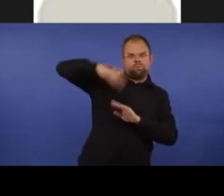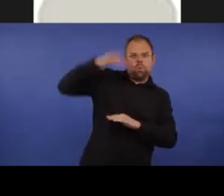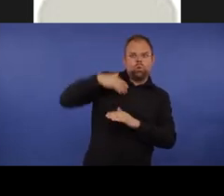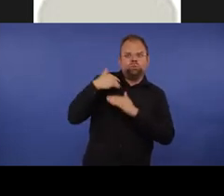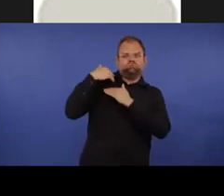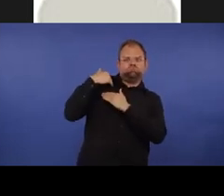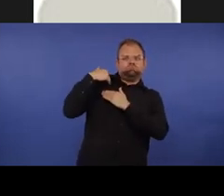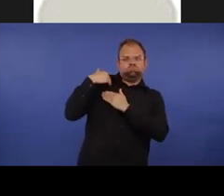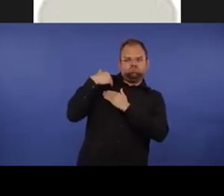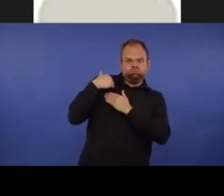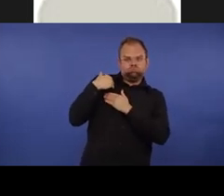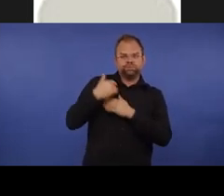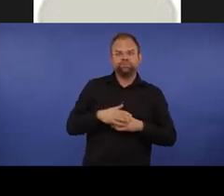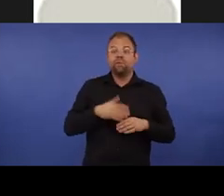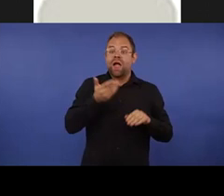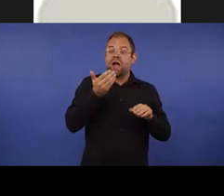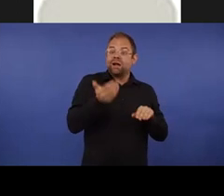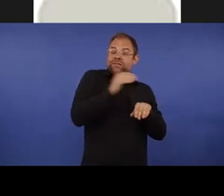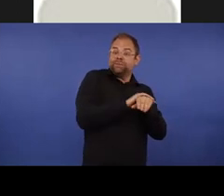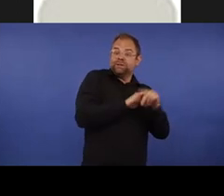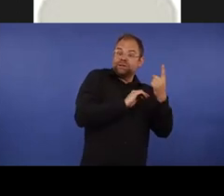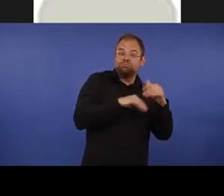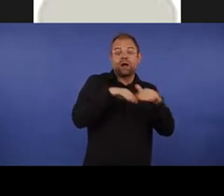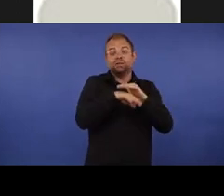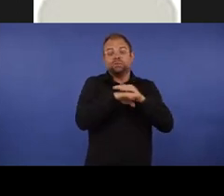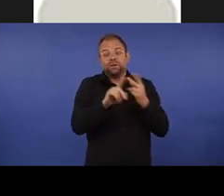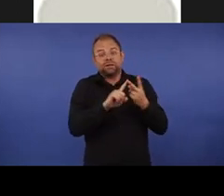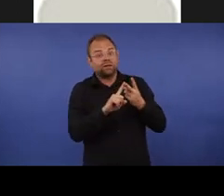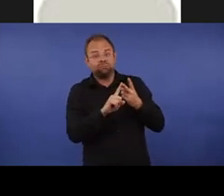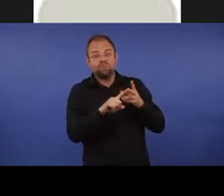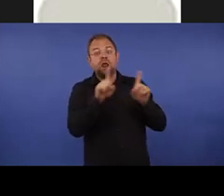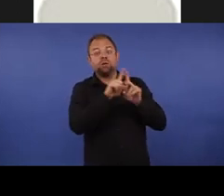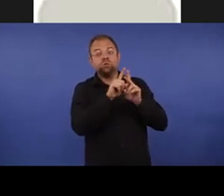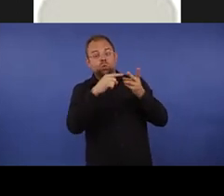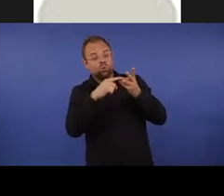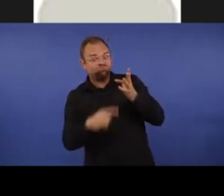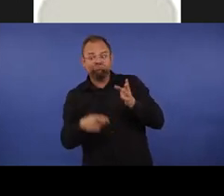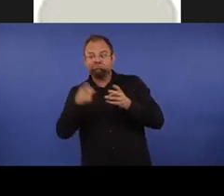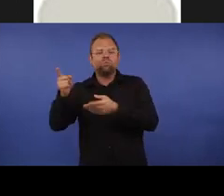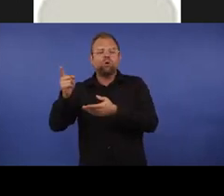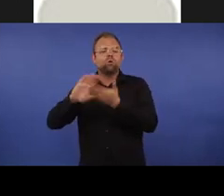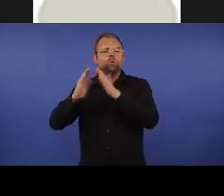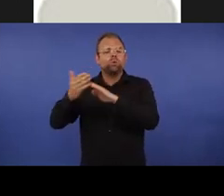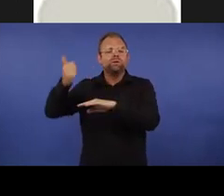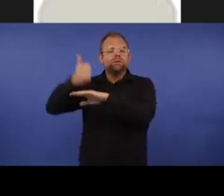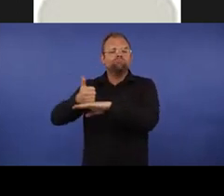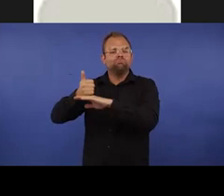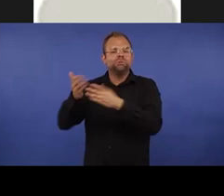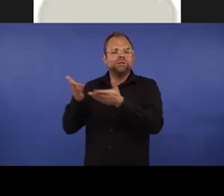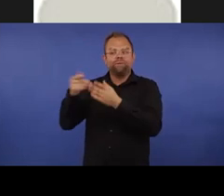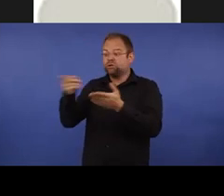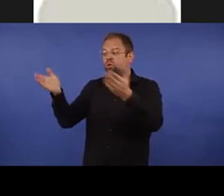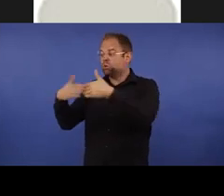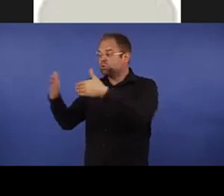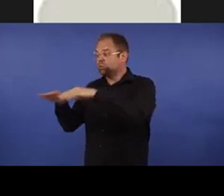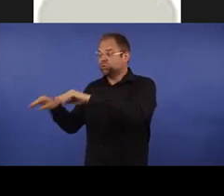And so, with the expertise and the lived experience of people with disabilities guiding our work in community, we were able